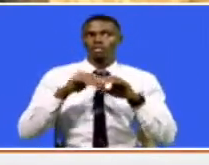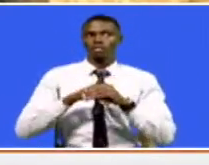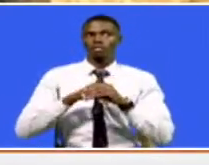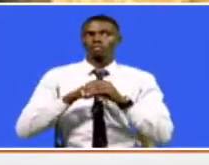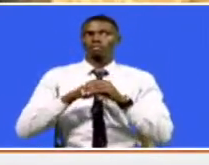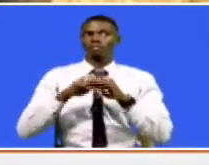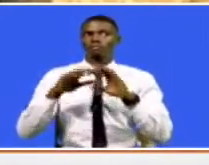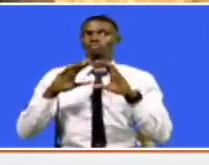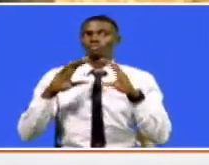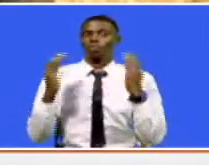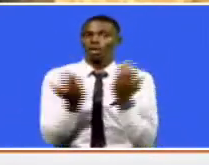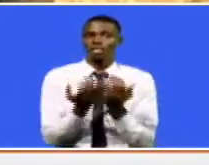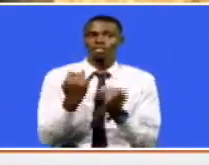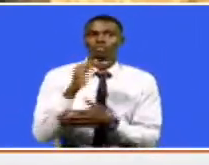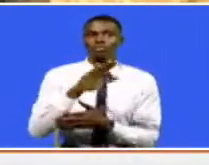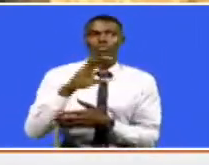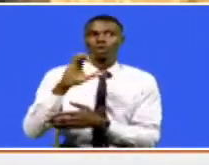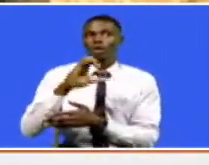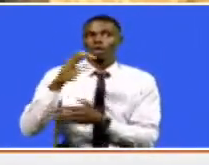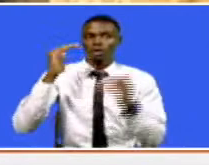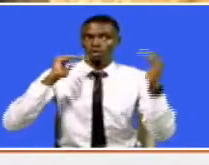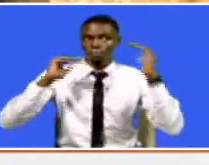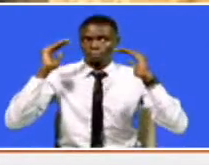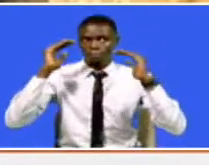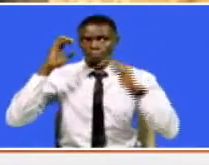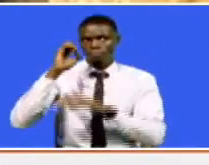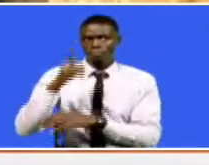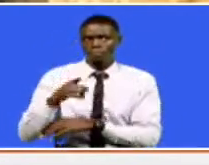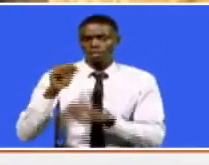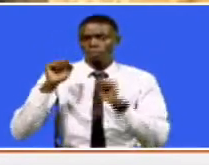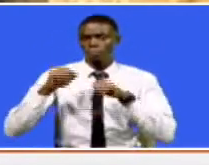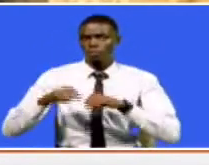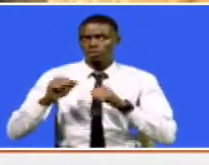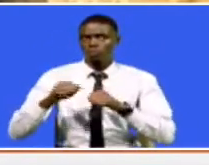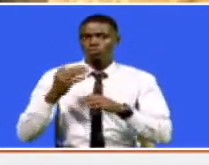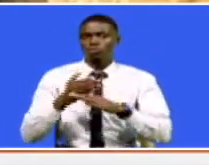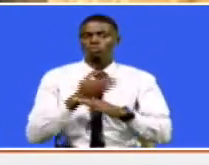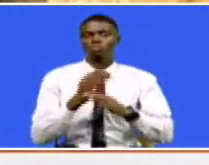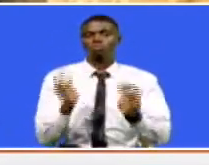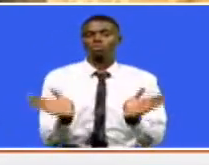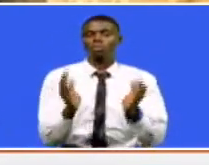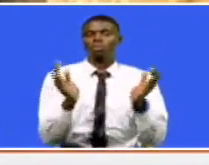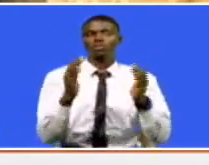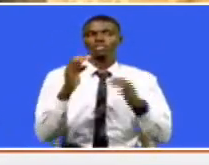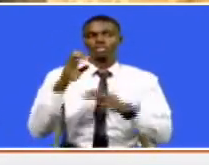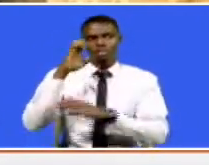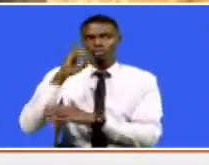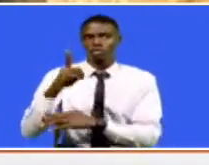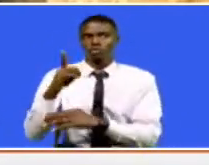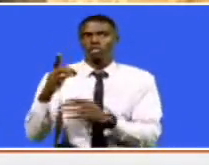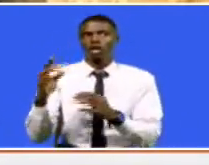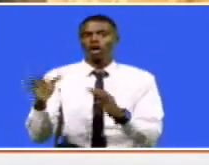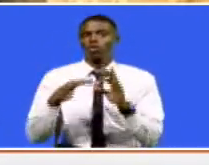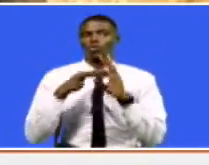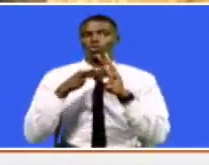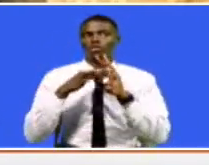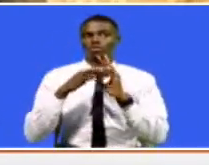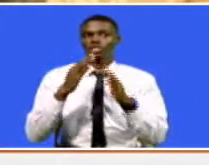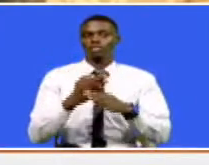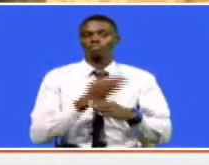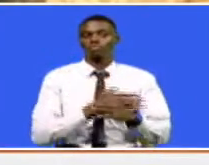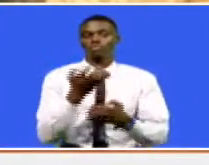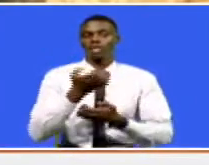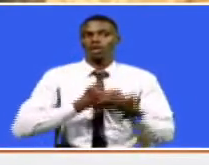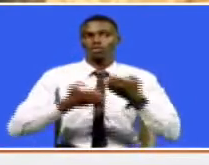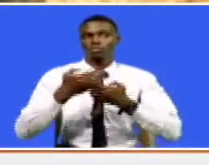is Your Campus," a clear indication that it is possible to promote education, cohesion, and improve the economy